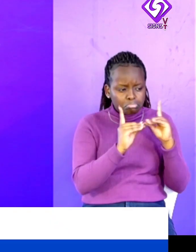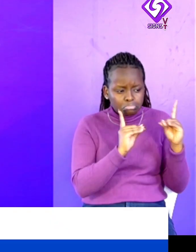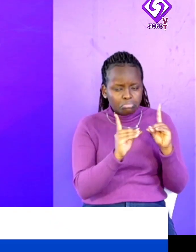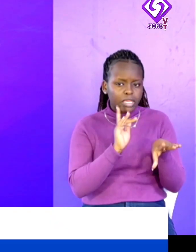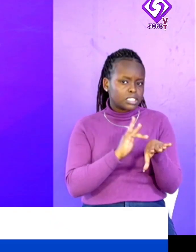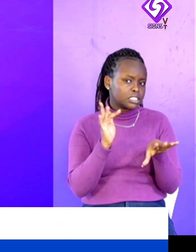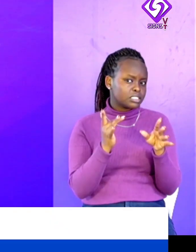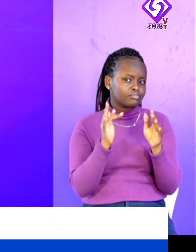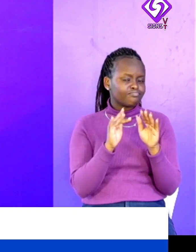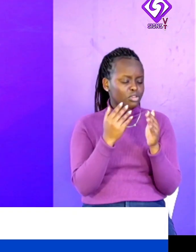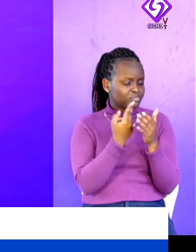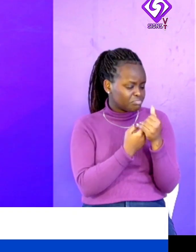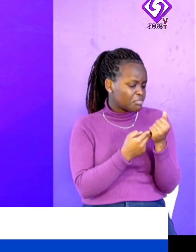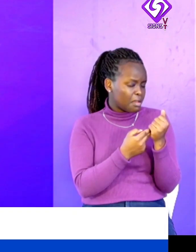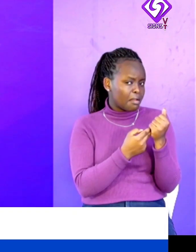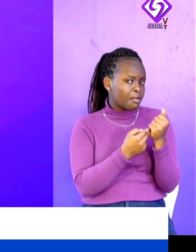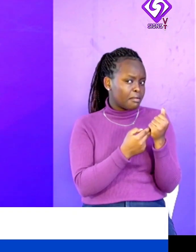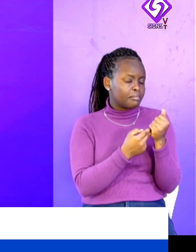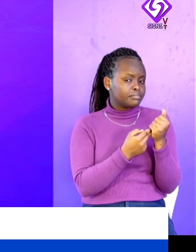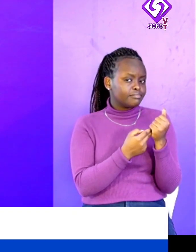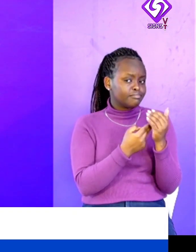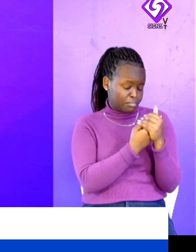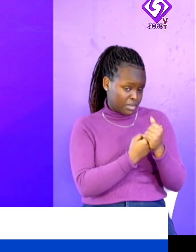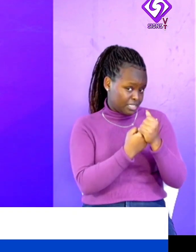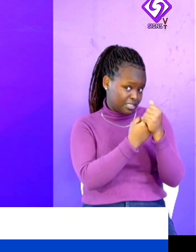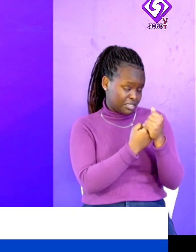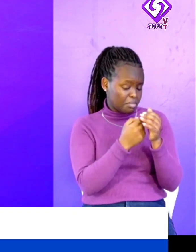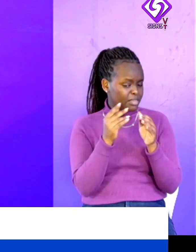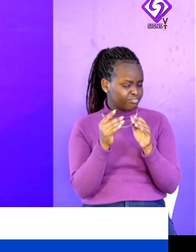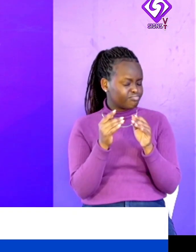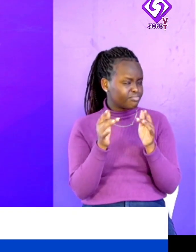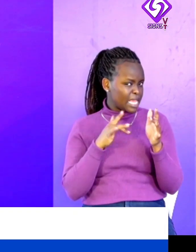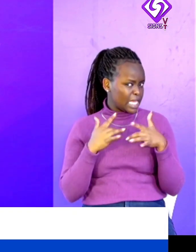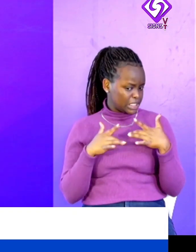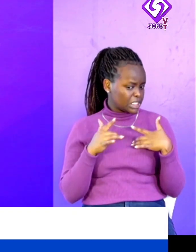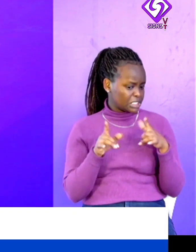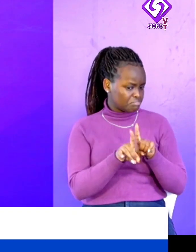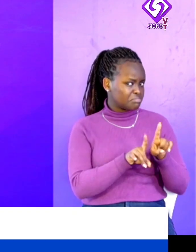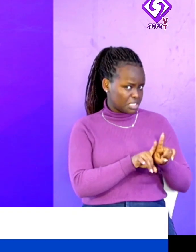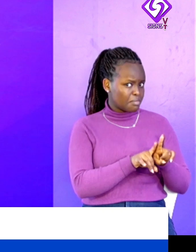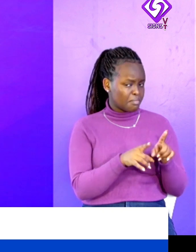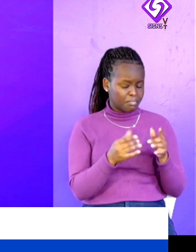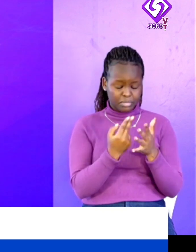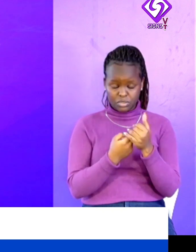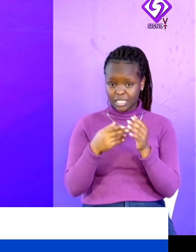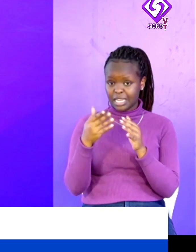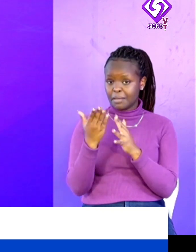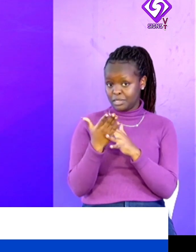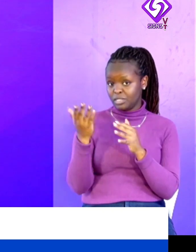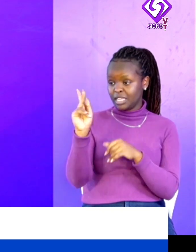on bilateral relations and areas of mutual interest between Kenya and their respective